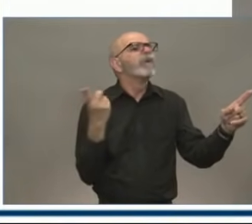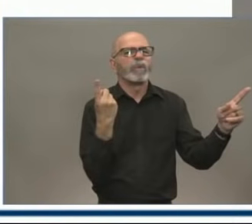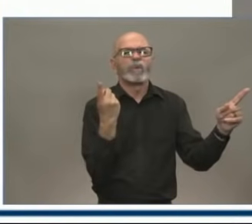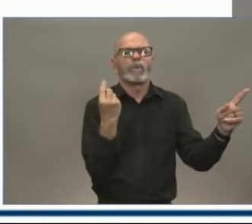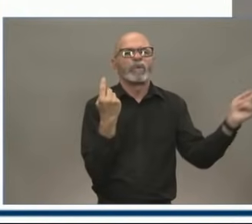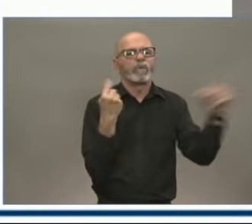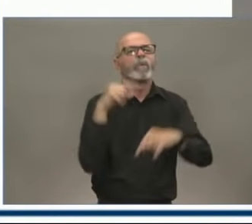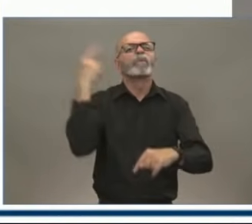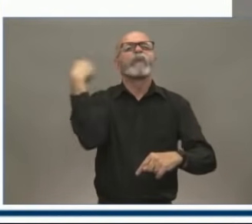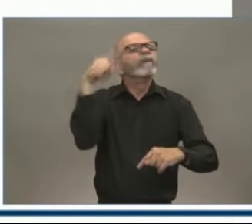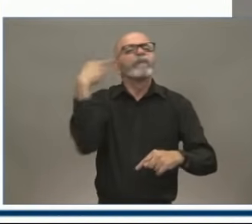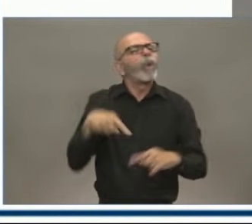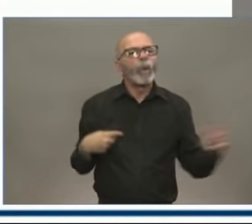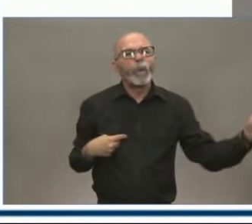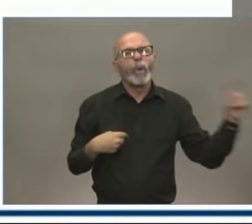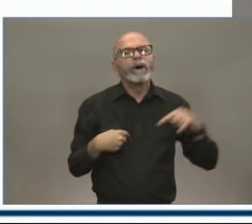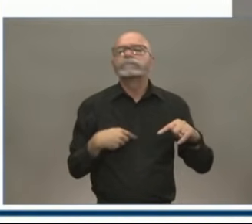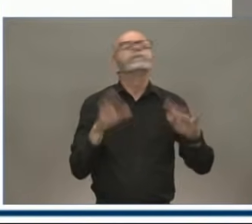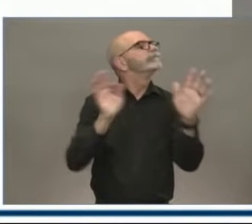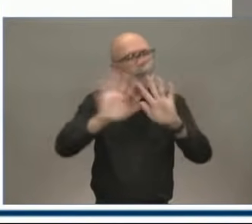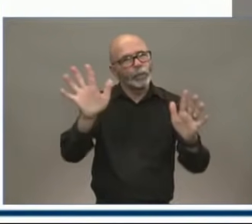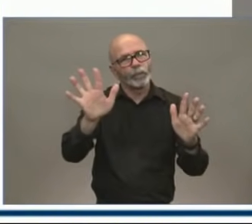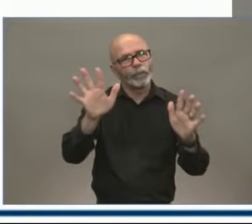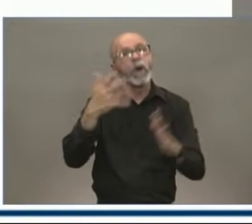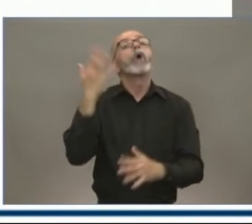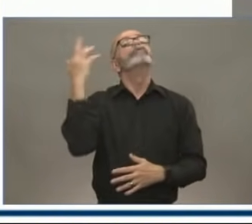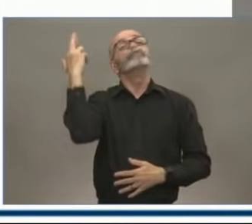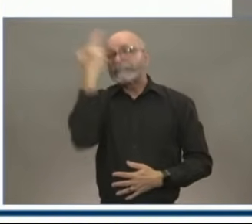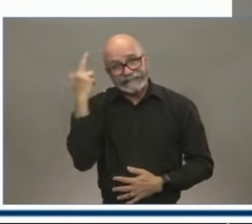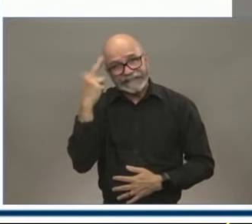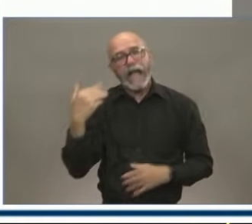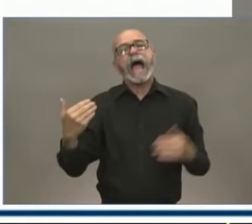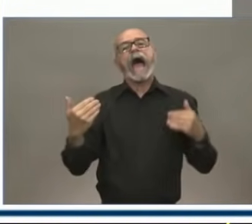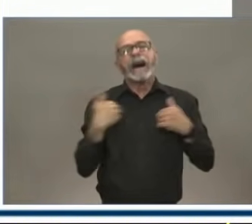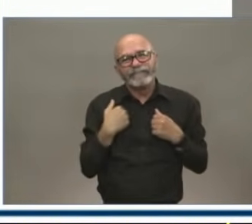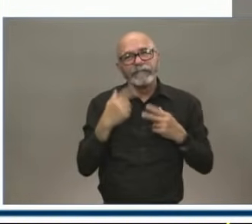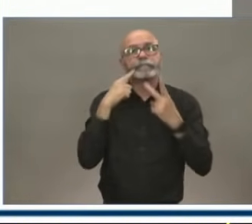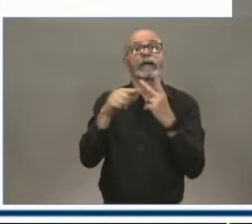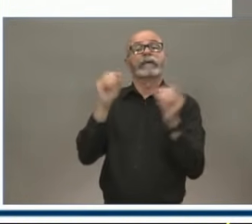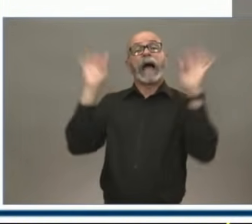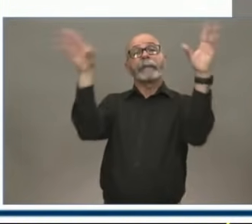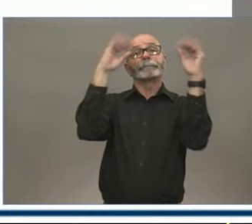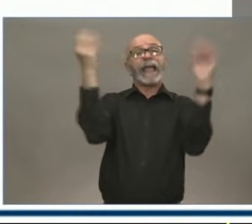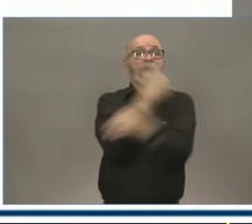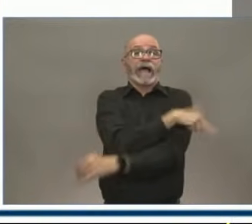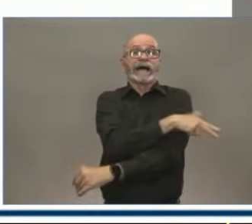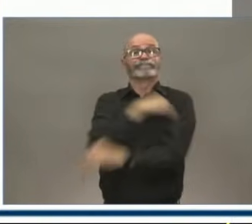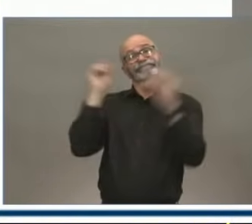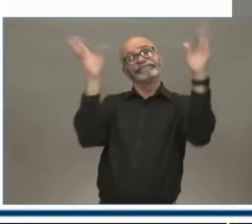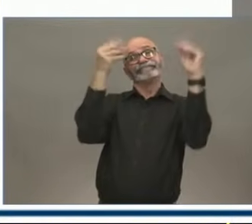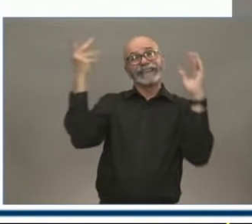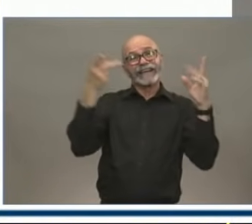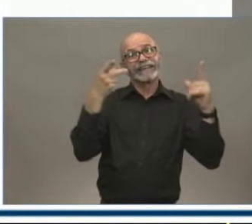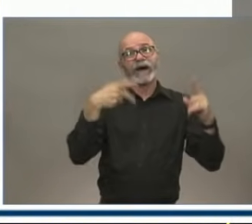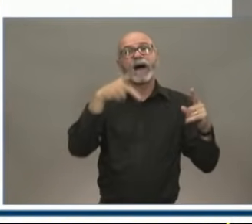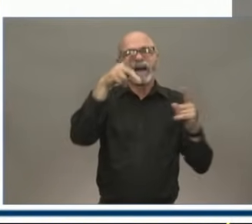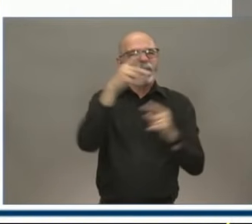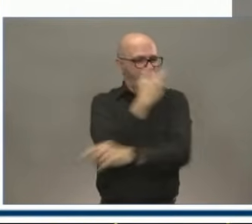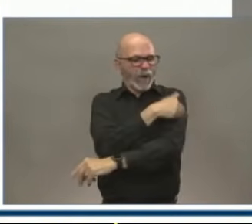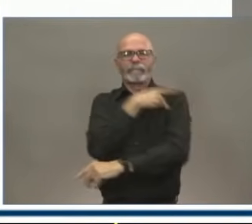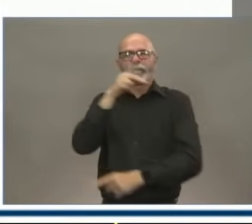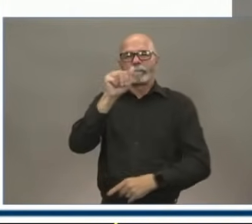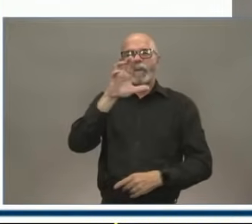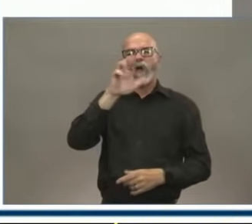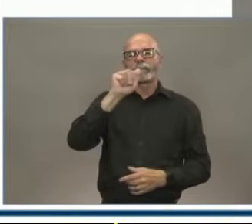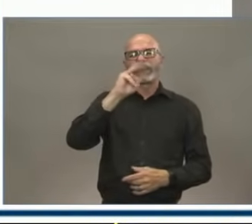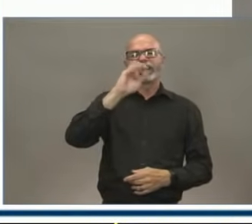communities. I've been informed by some paramedics who work in the Valley, have as part of their work, transporting patients into the